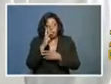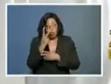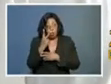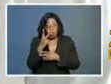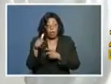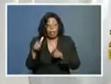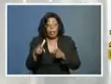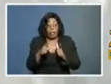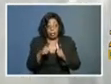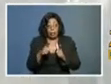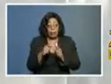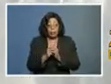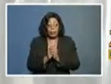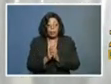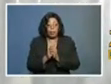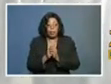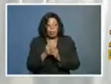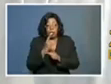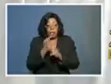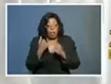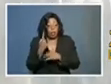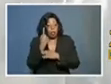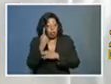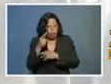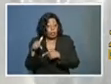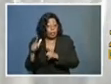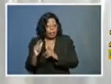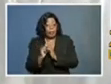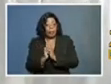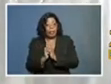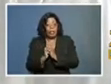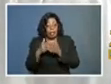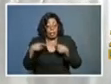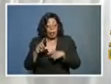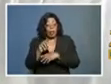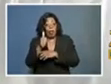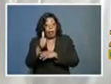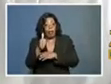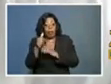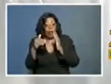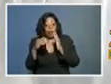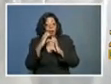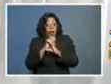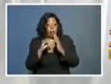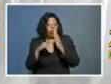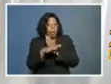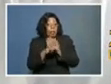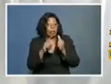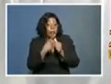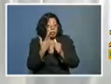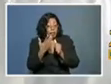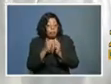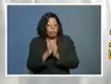bridge now, because of course, you know, it's a one-lane bridge where you have to stop and allow a car to come across if they're on the other side. But it's